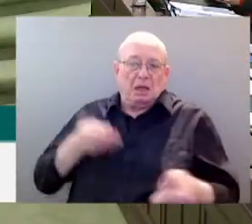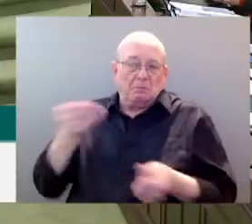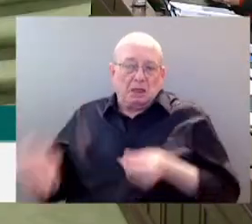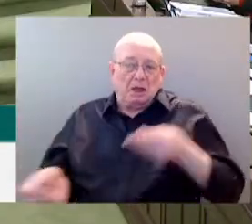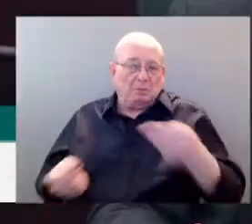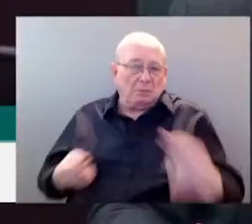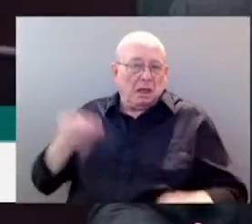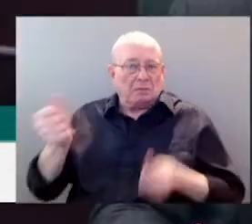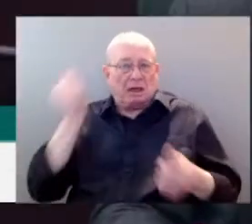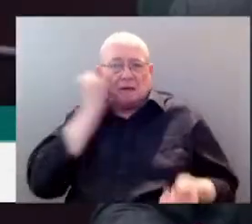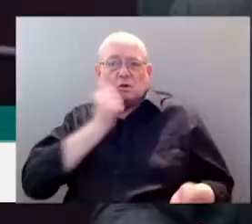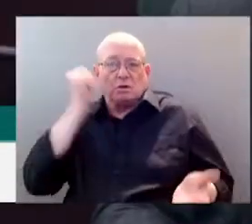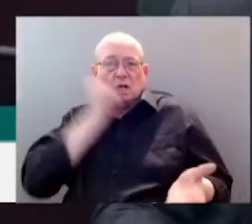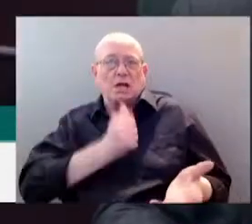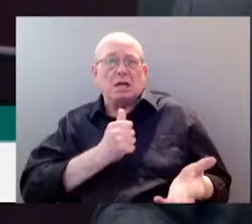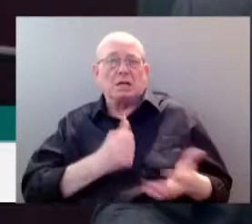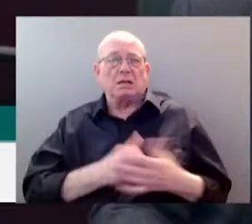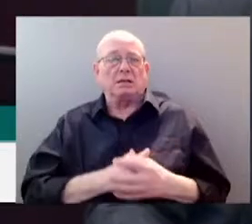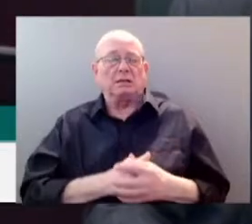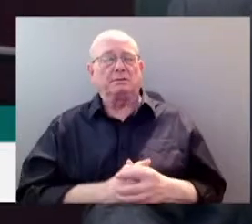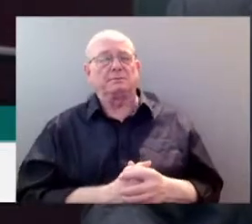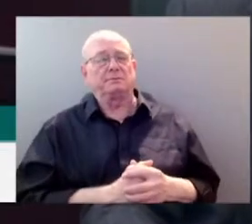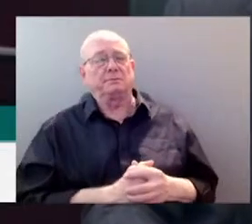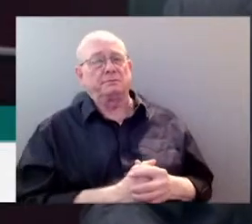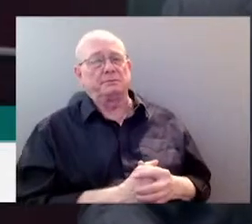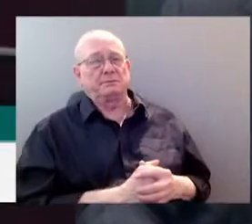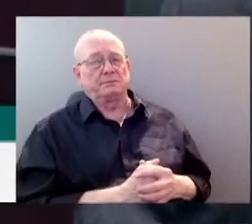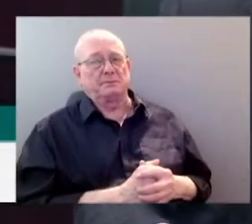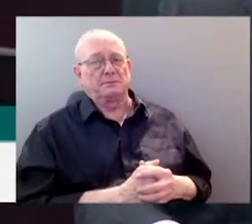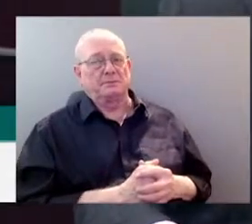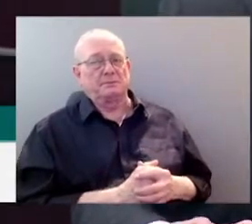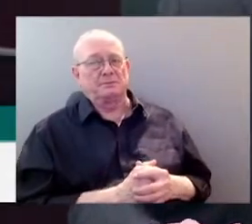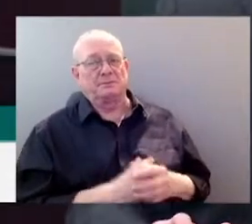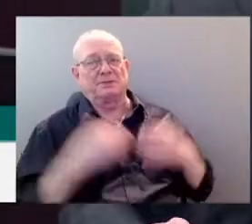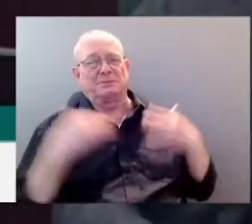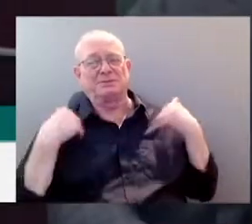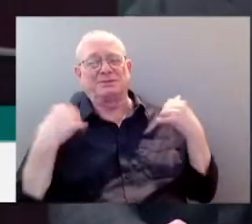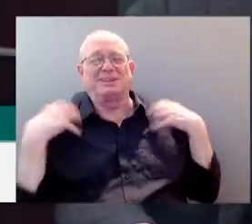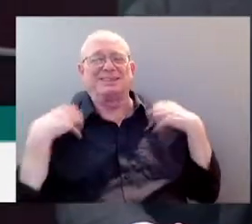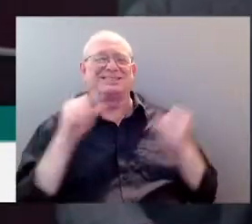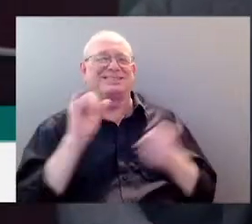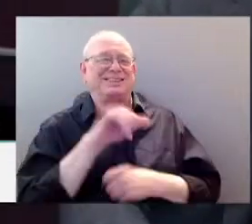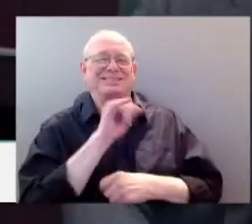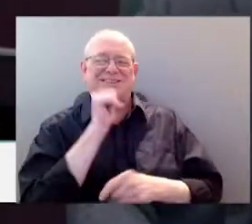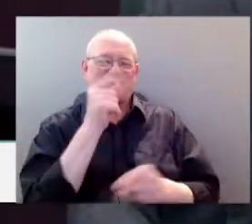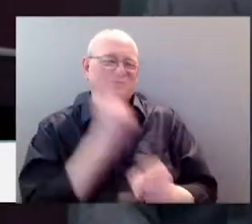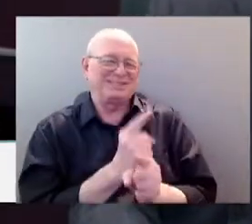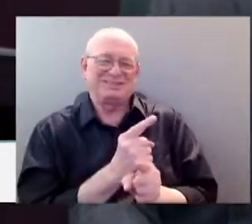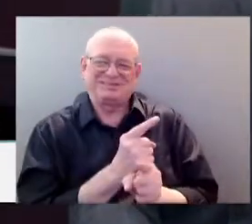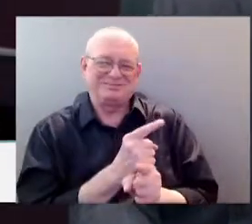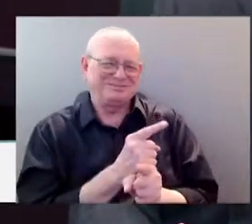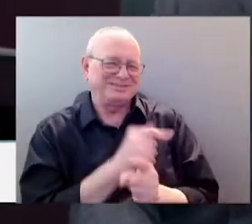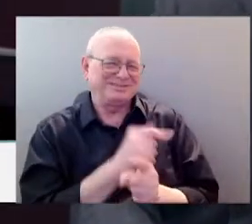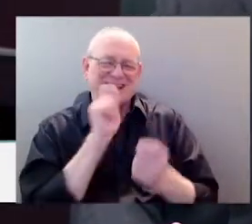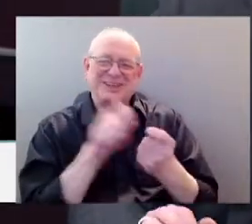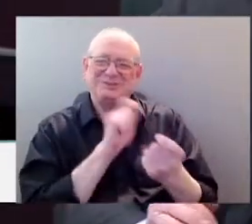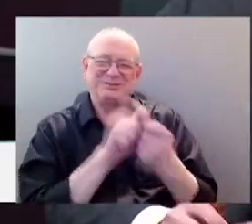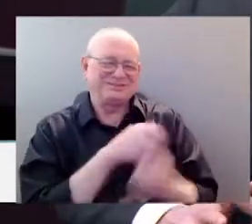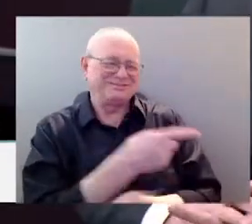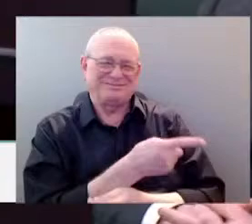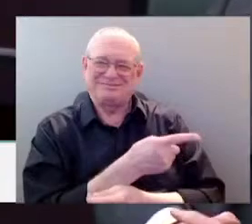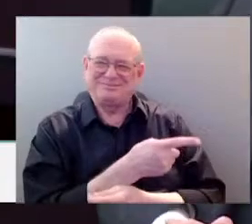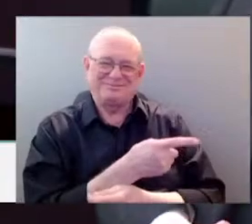Health thank you Mr Speaker um that is not accurate Mr Speaker what the refocusing is all about is making sure that